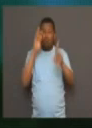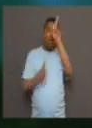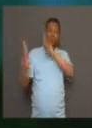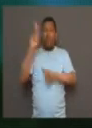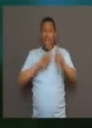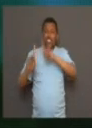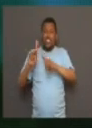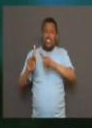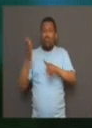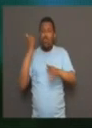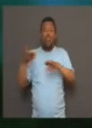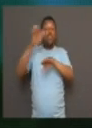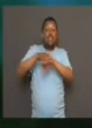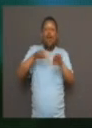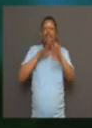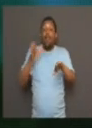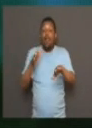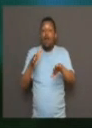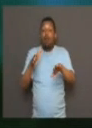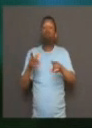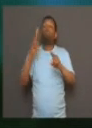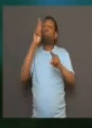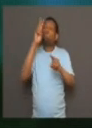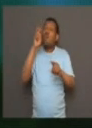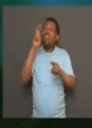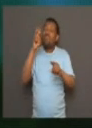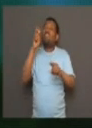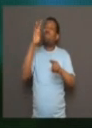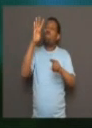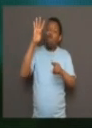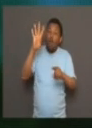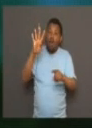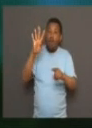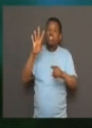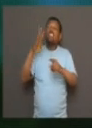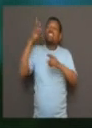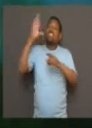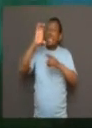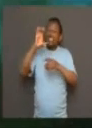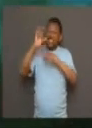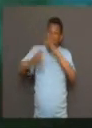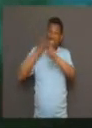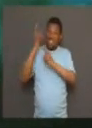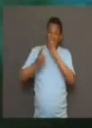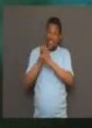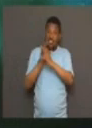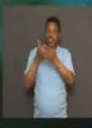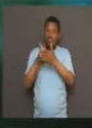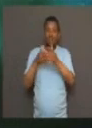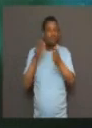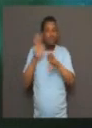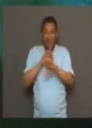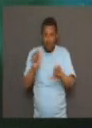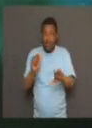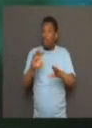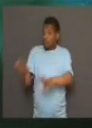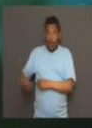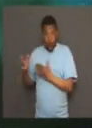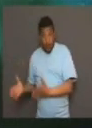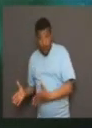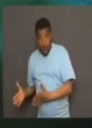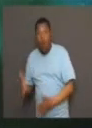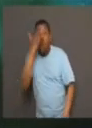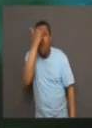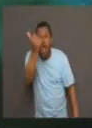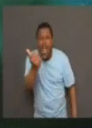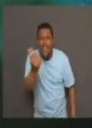will not double until the 24th century. Students, why